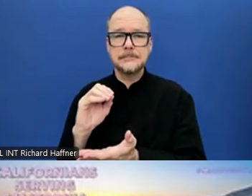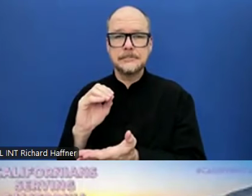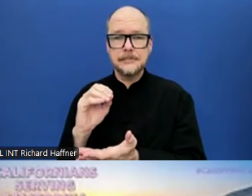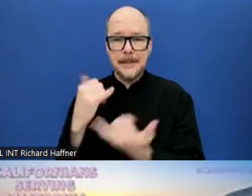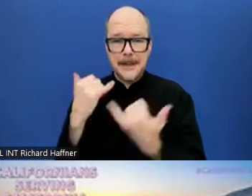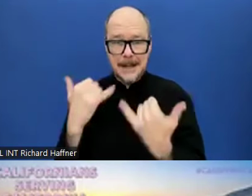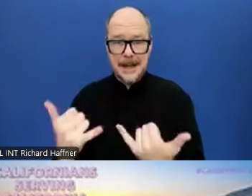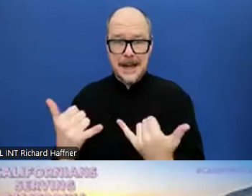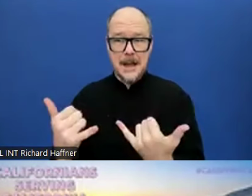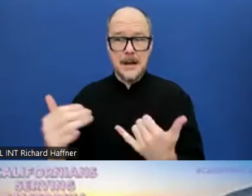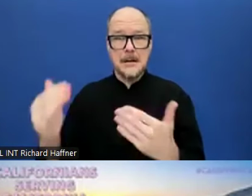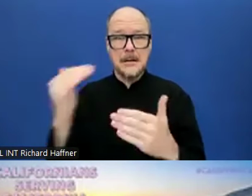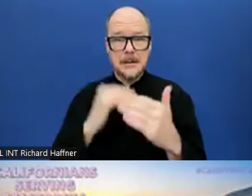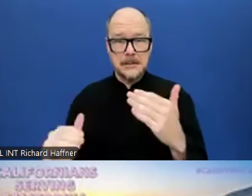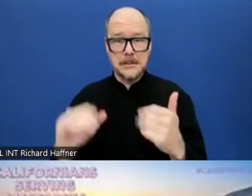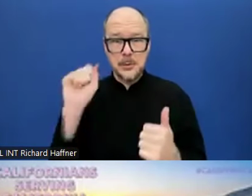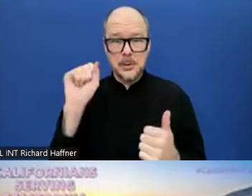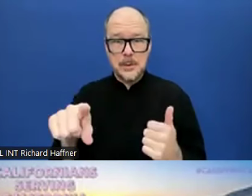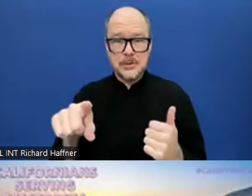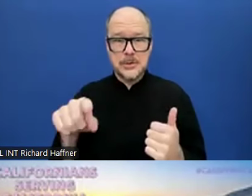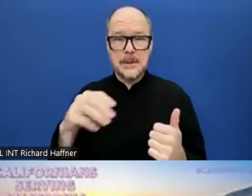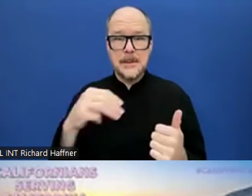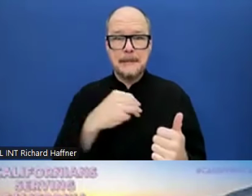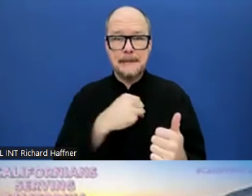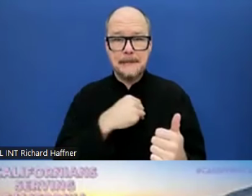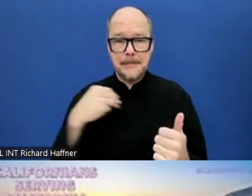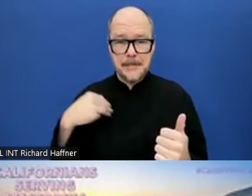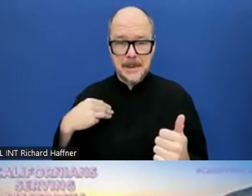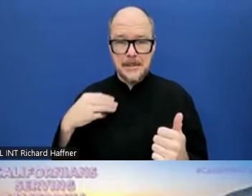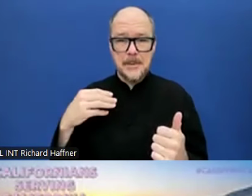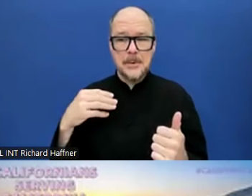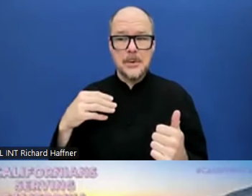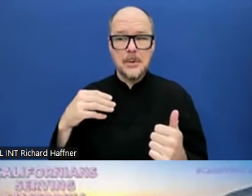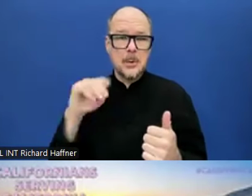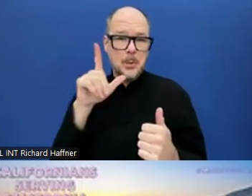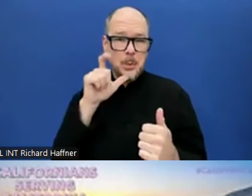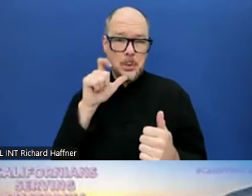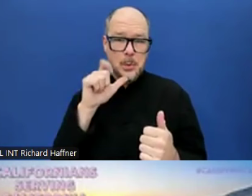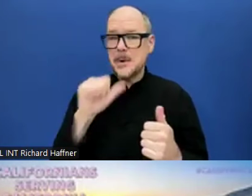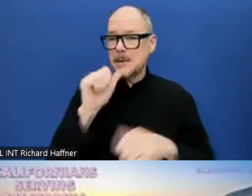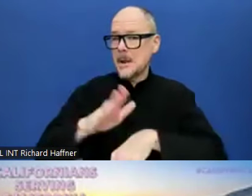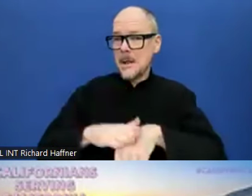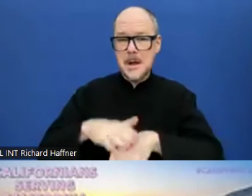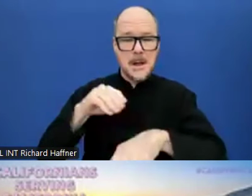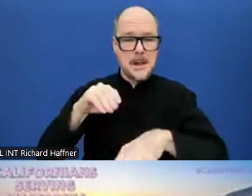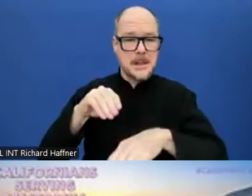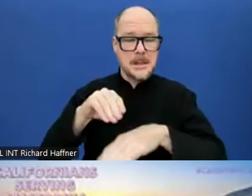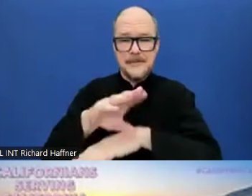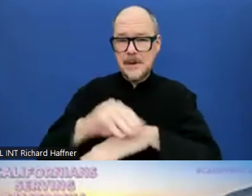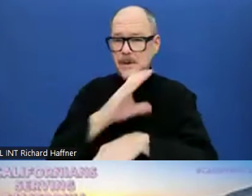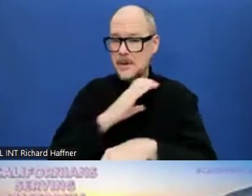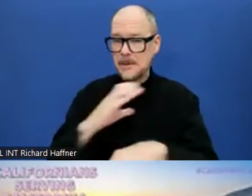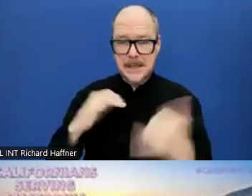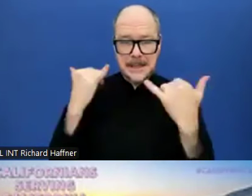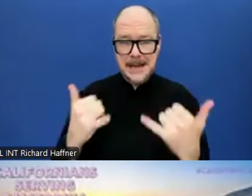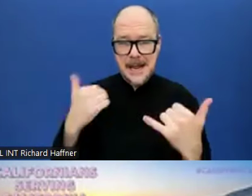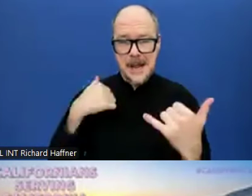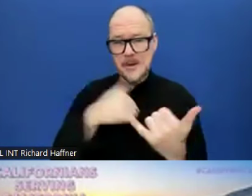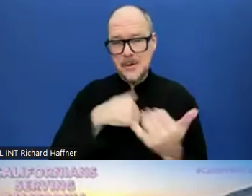question about membership by individuals not on the advisory committee. So we're kind of exploring that now, right?